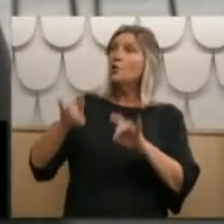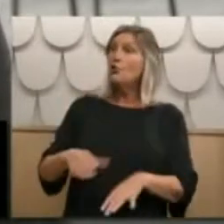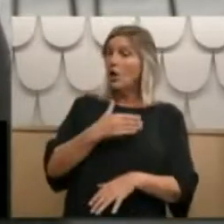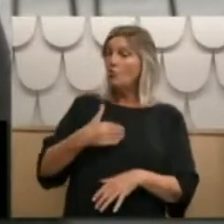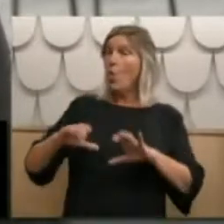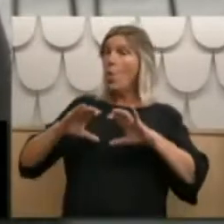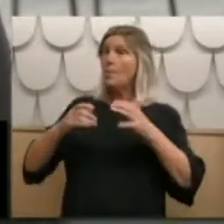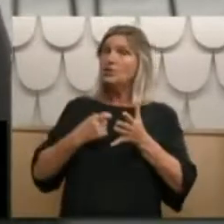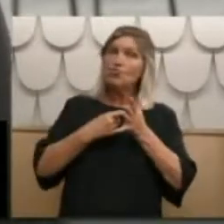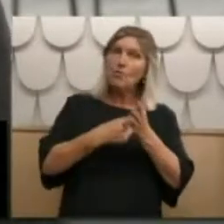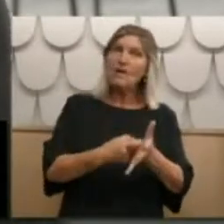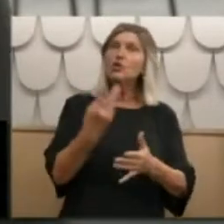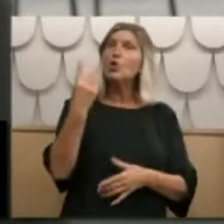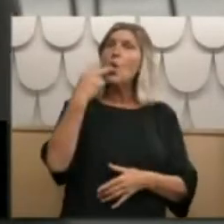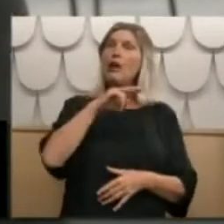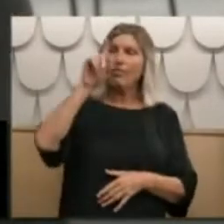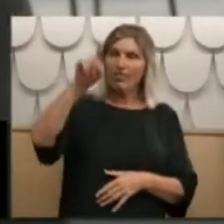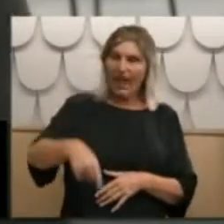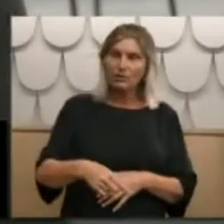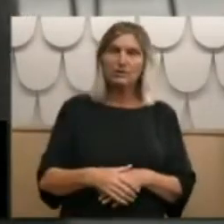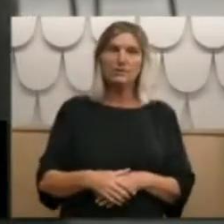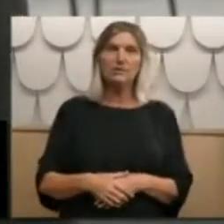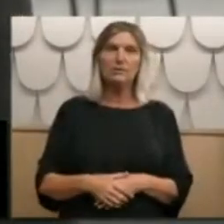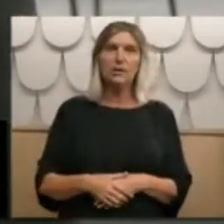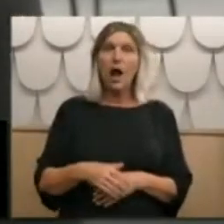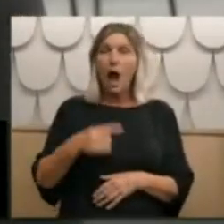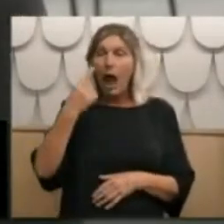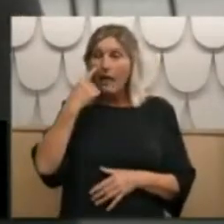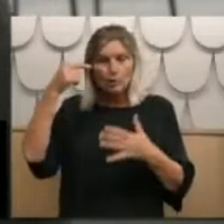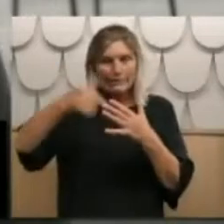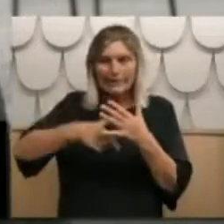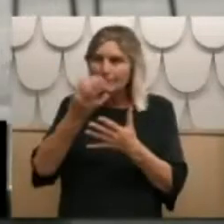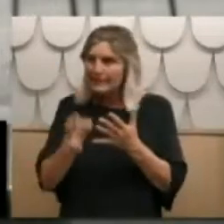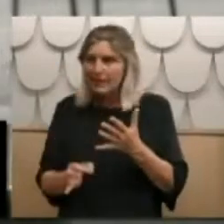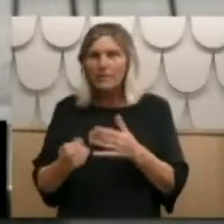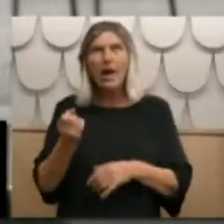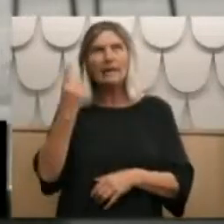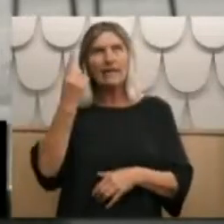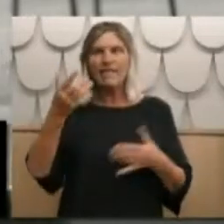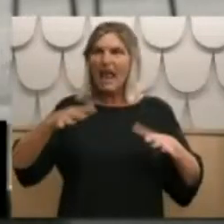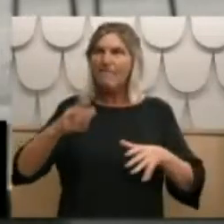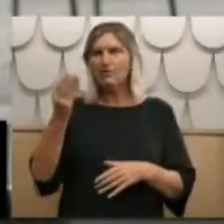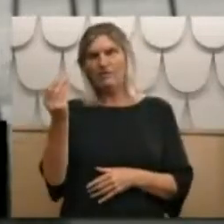had recommended 200,000 be about, I haven't looked at it in detail, but I understand about an average figure.